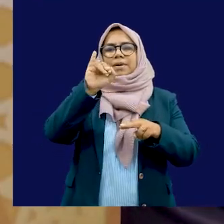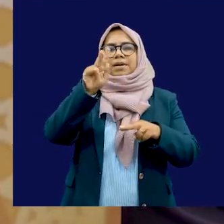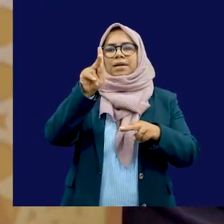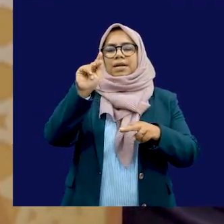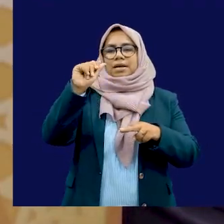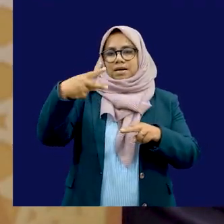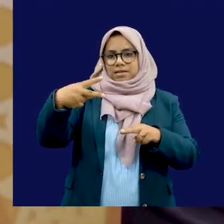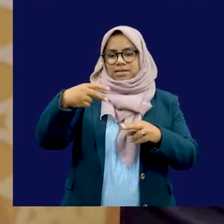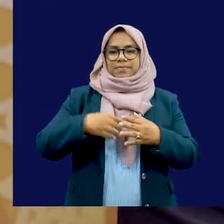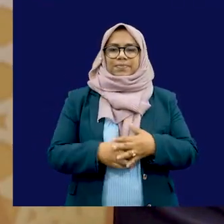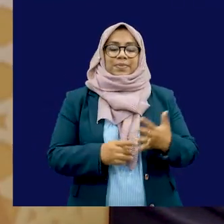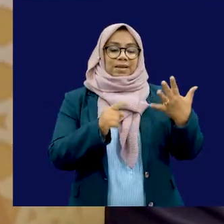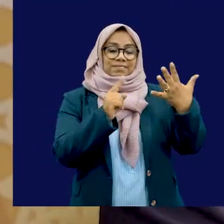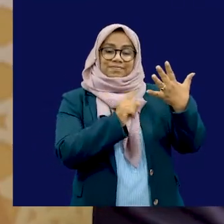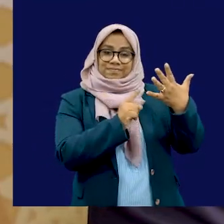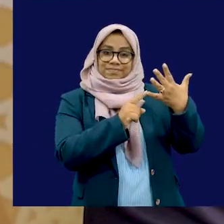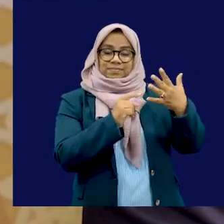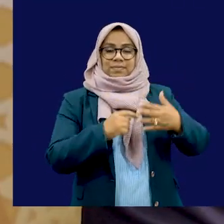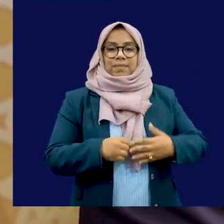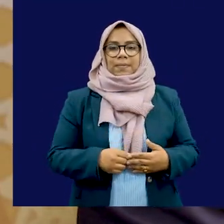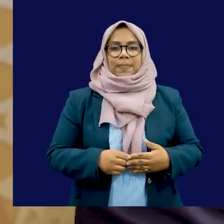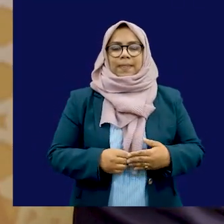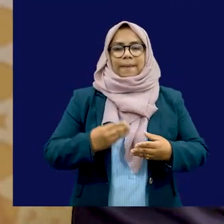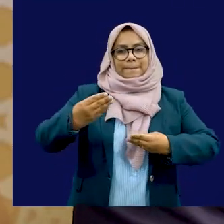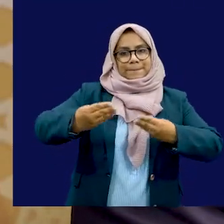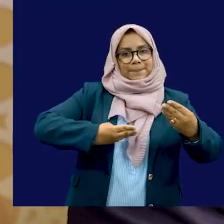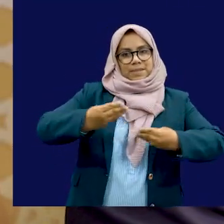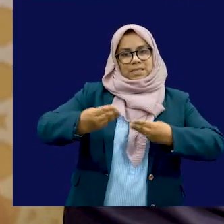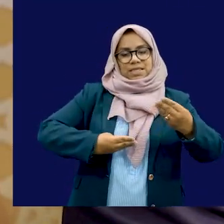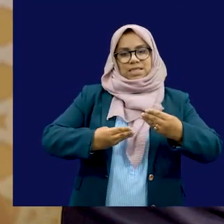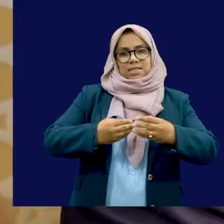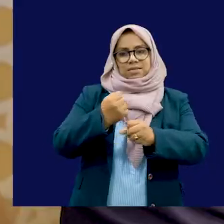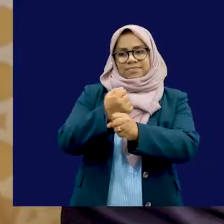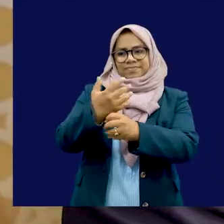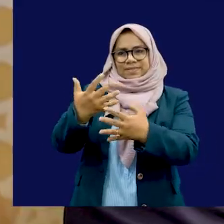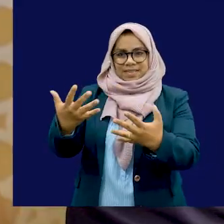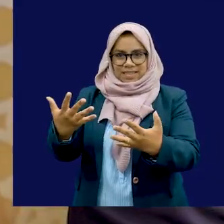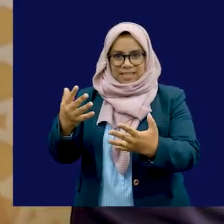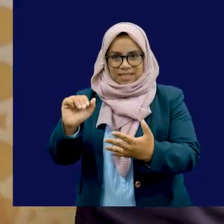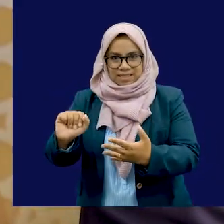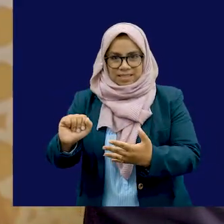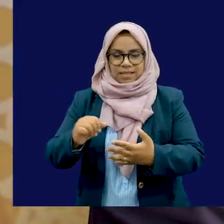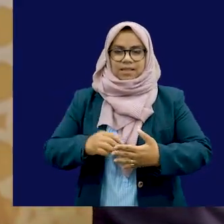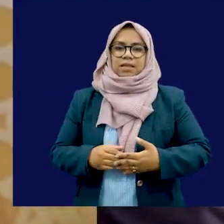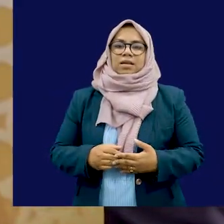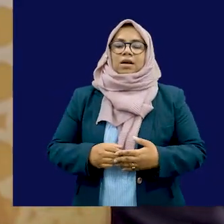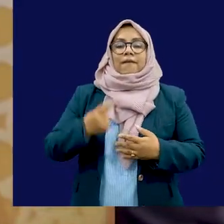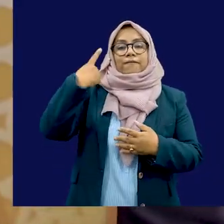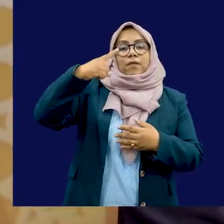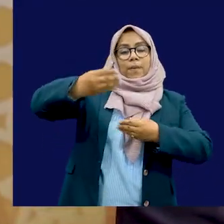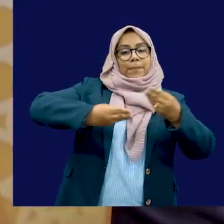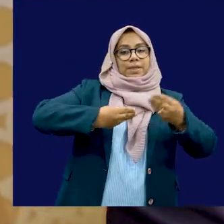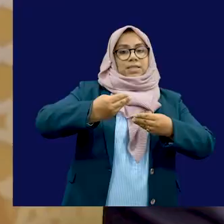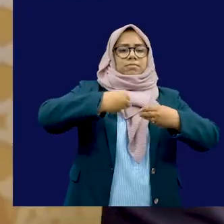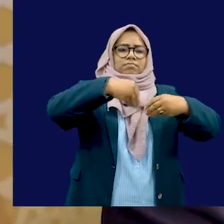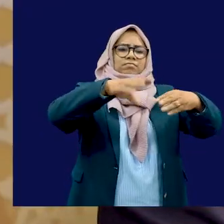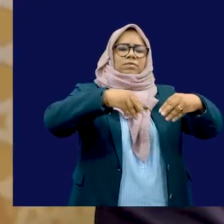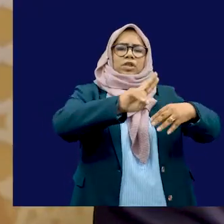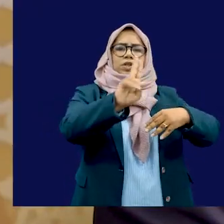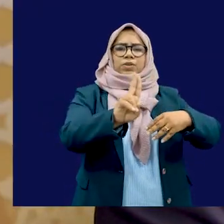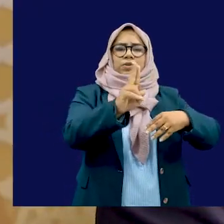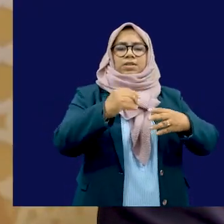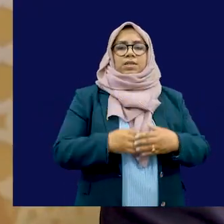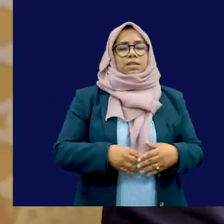The fifth type of wealth subject to zakat is business inventory, or commodities and goods that are for sale. It